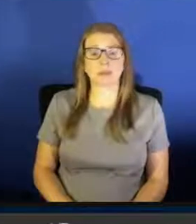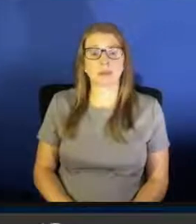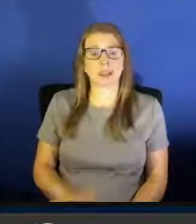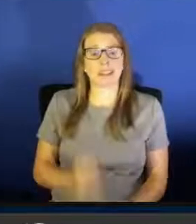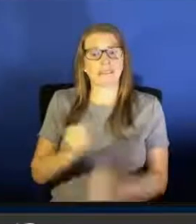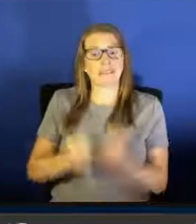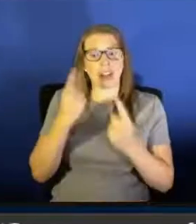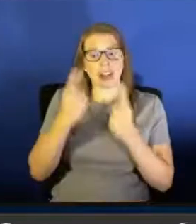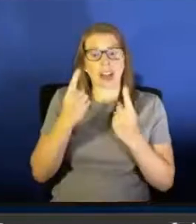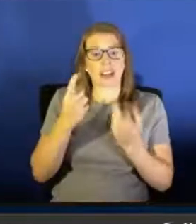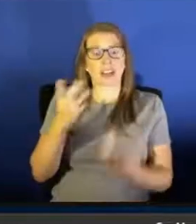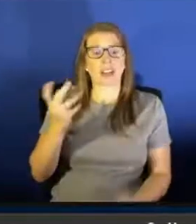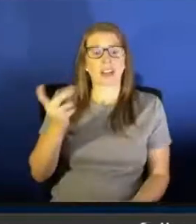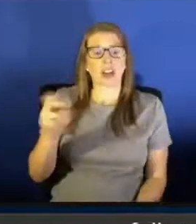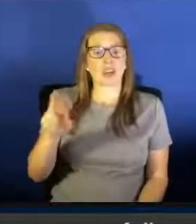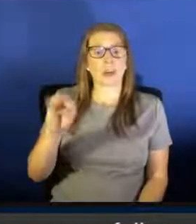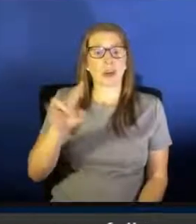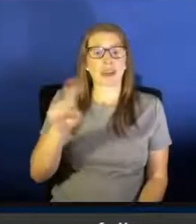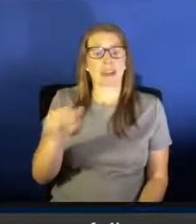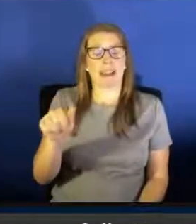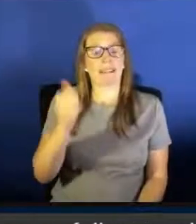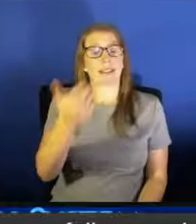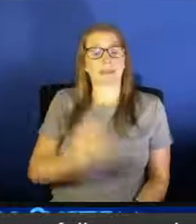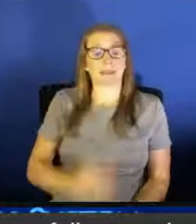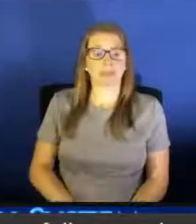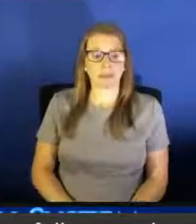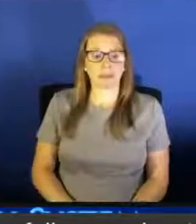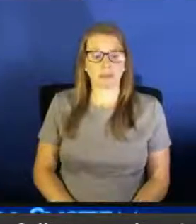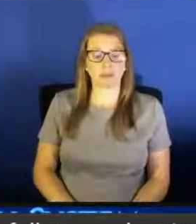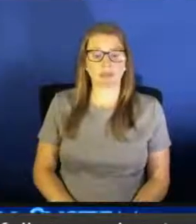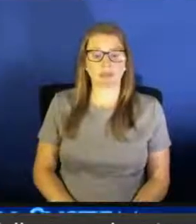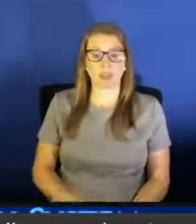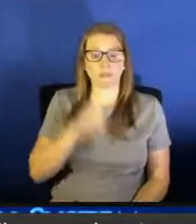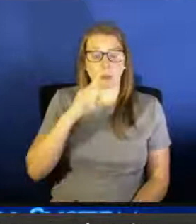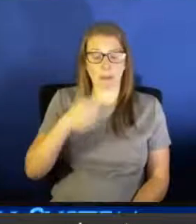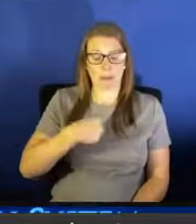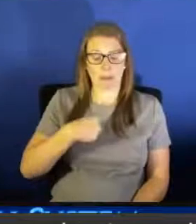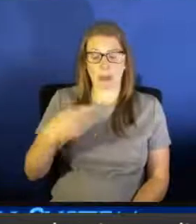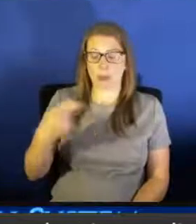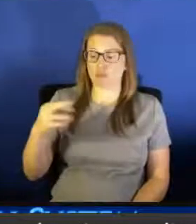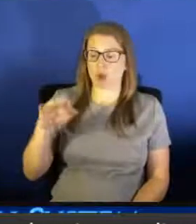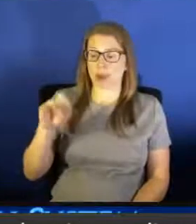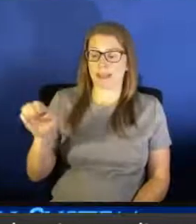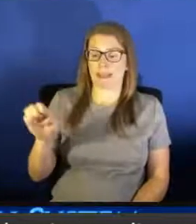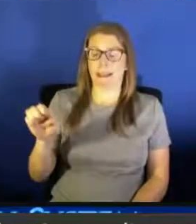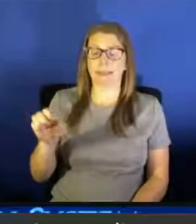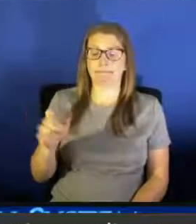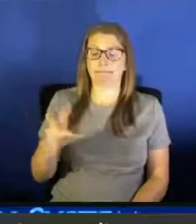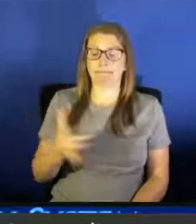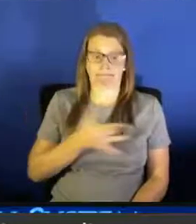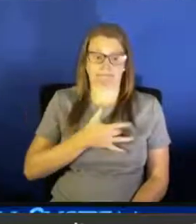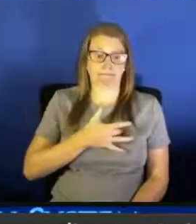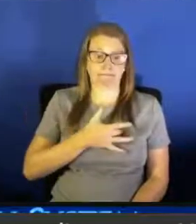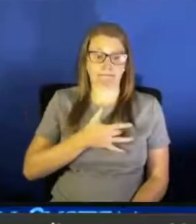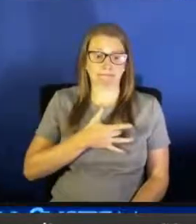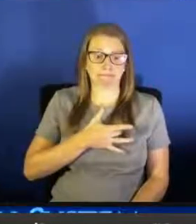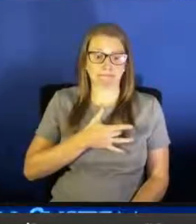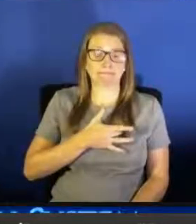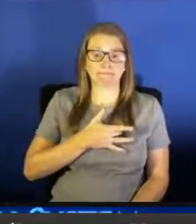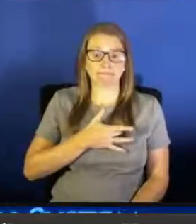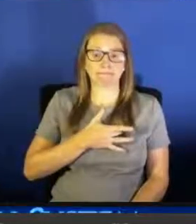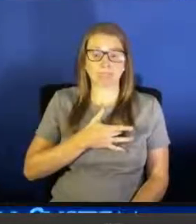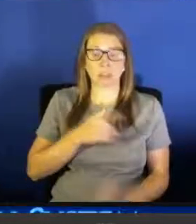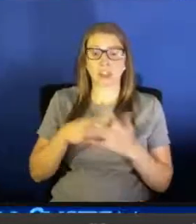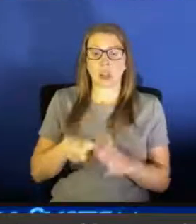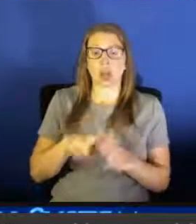you. Sure. I think, for me, prostate cancer is very close to my heart. I started doing research in prostate cancer